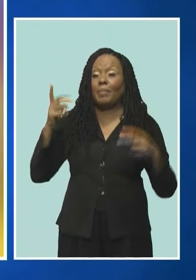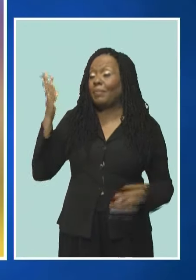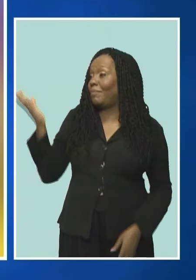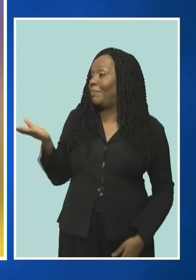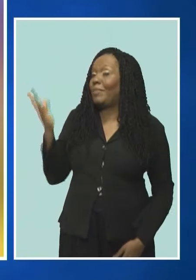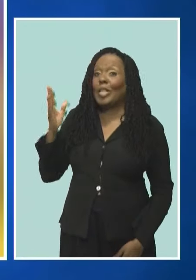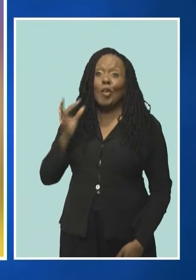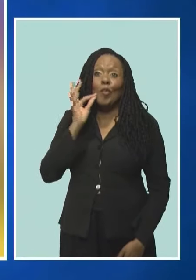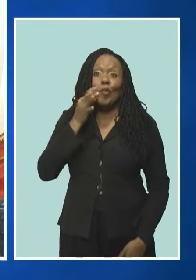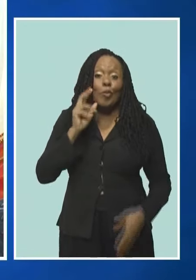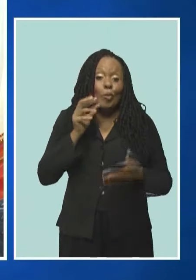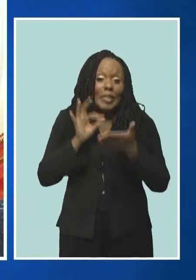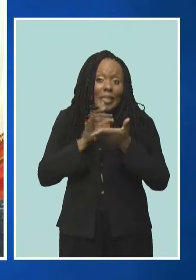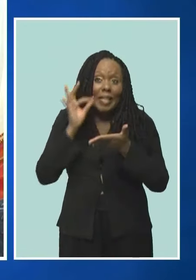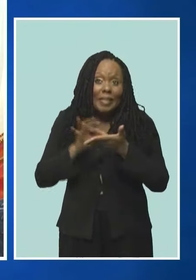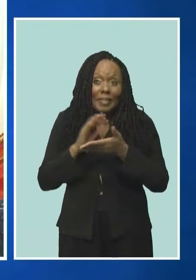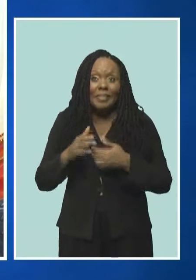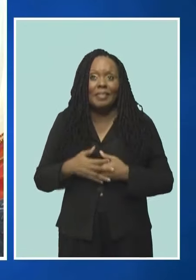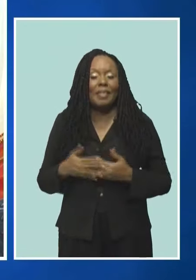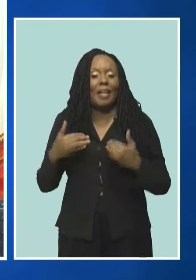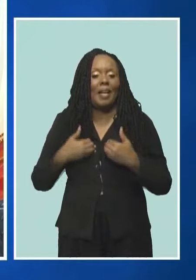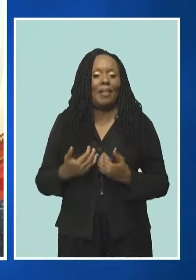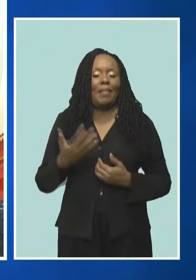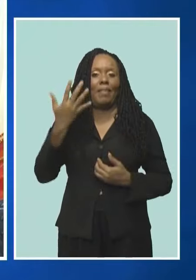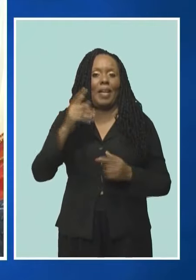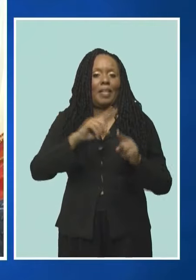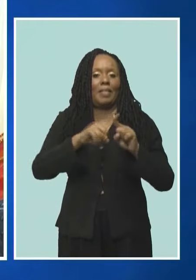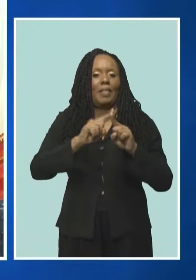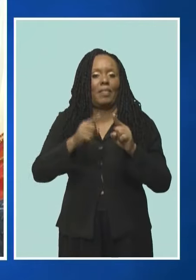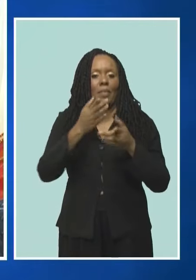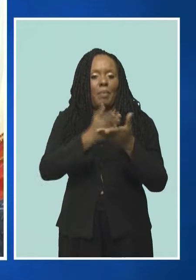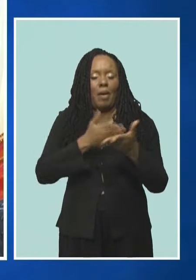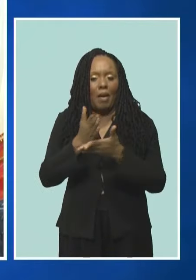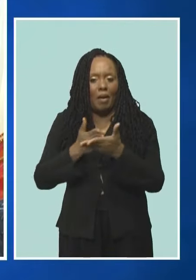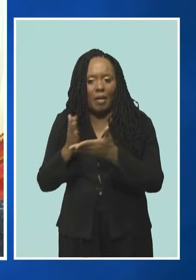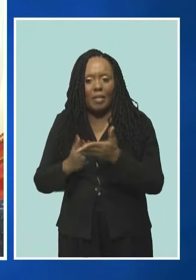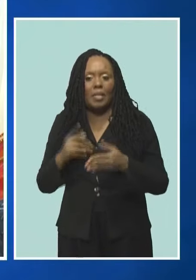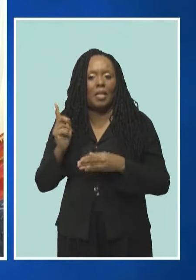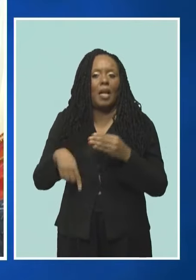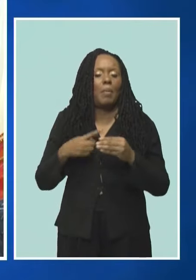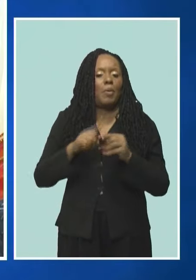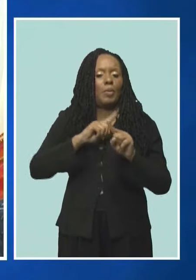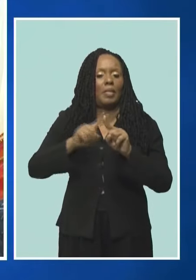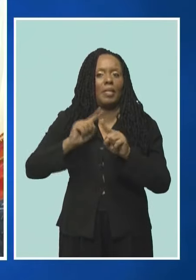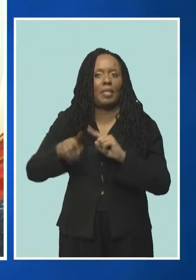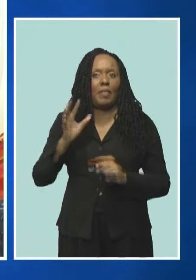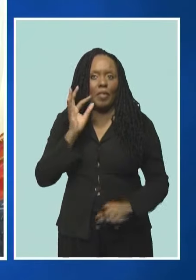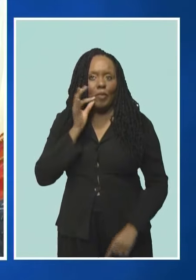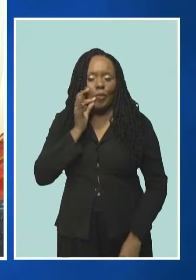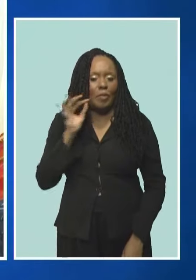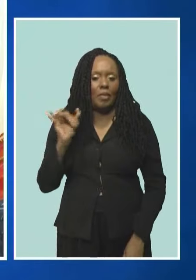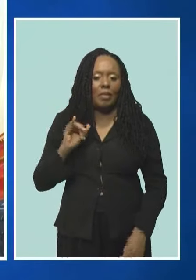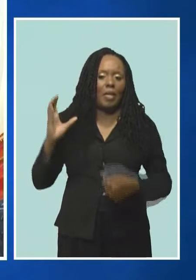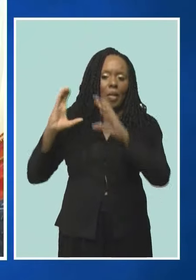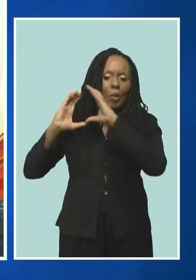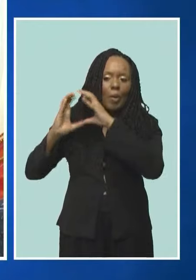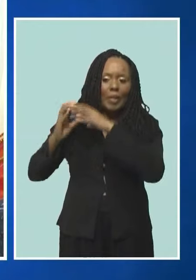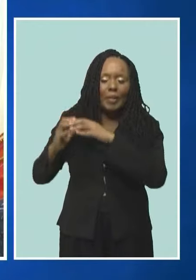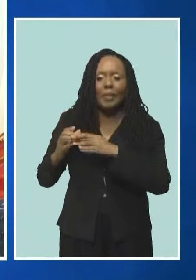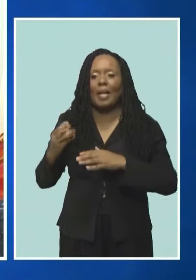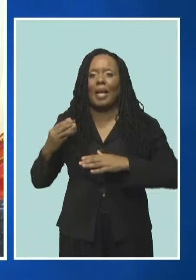featuring 5 sections: a local, a 5-finger, orange, watermelon, grape, and coconut.